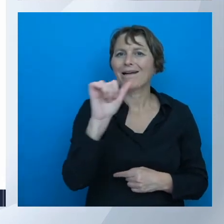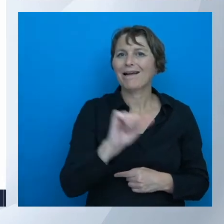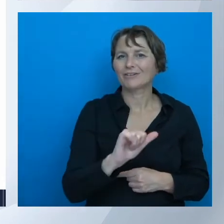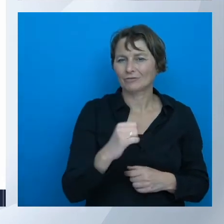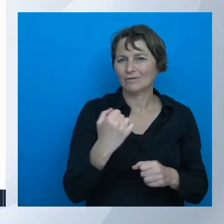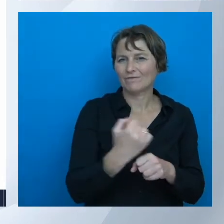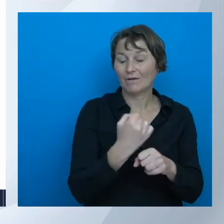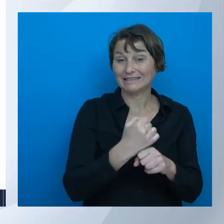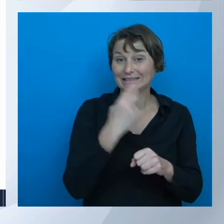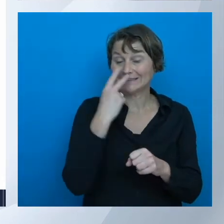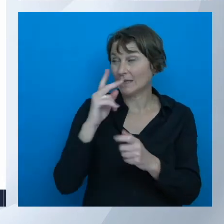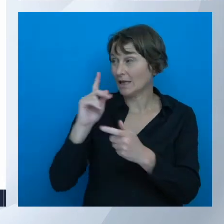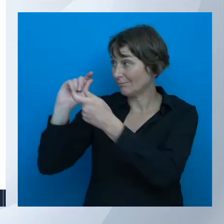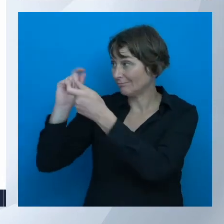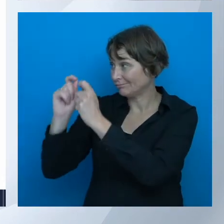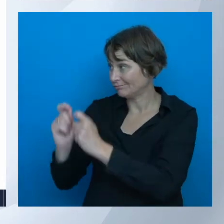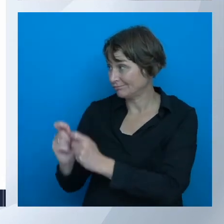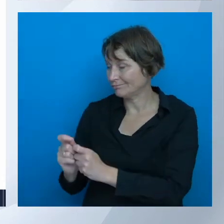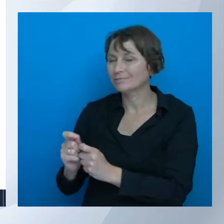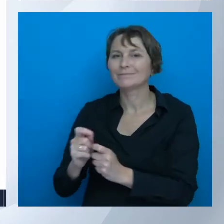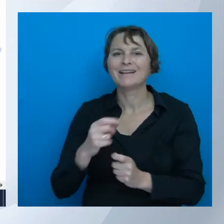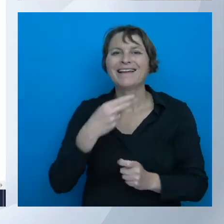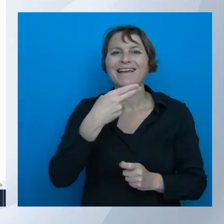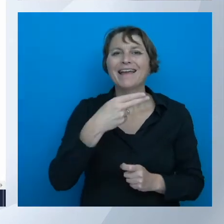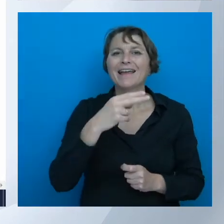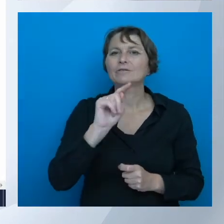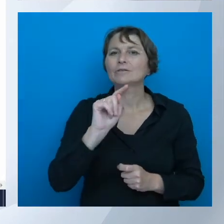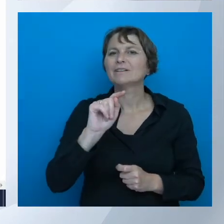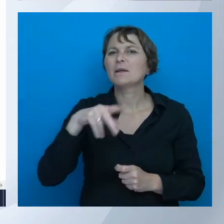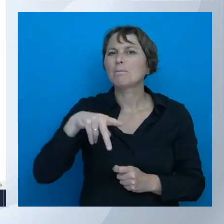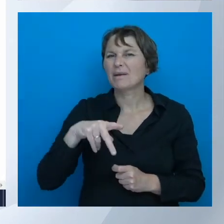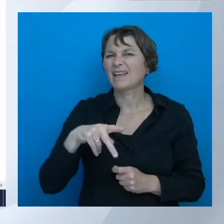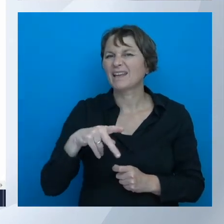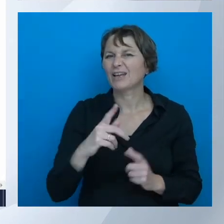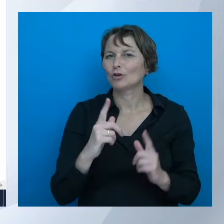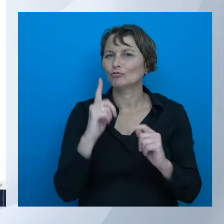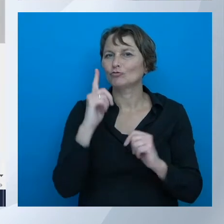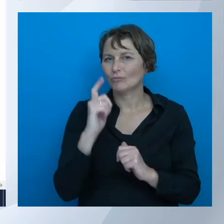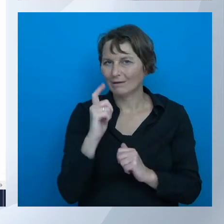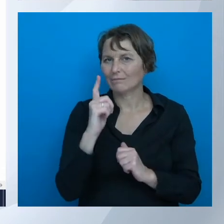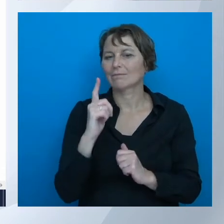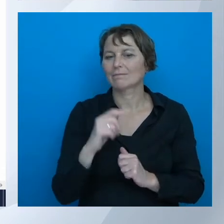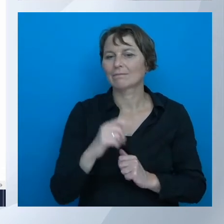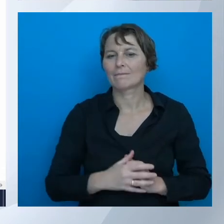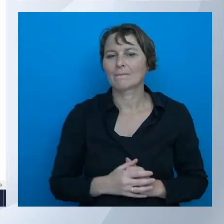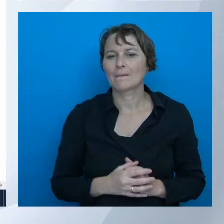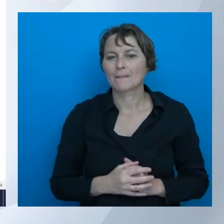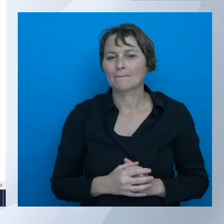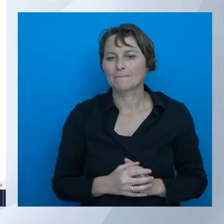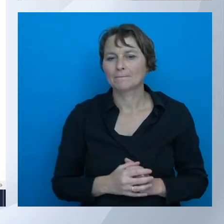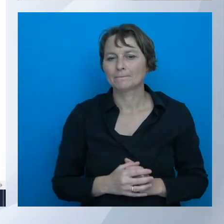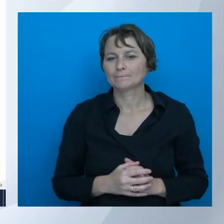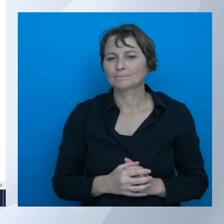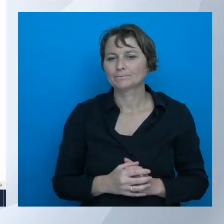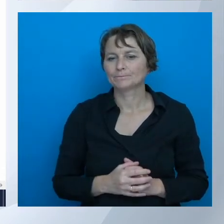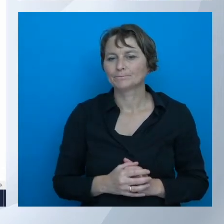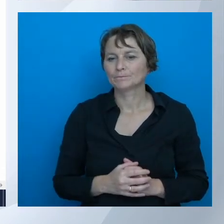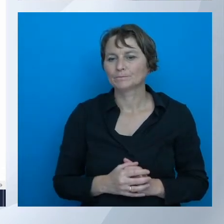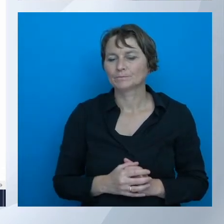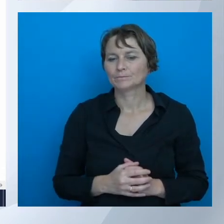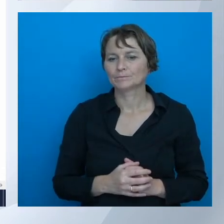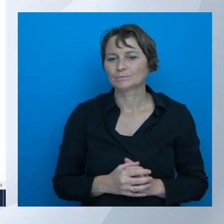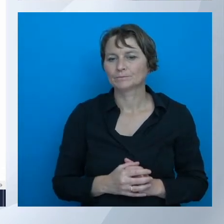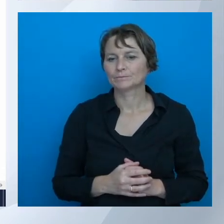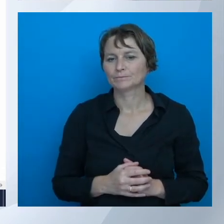that I've got some HTTP triggers, and within my HTTP trigger, what I did in my code,